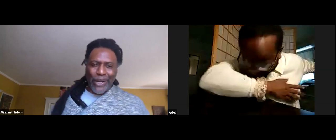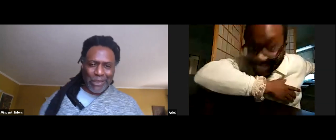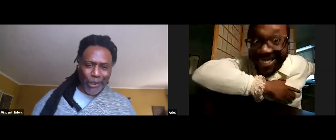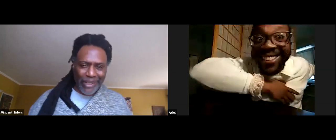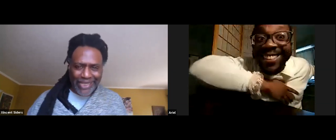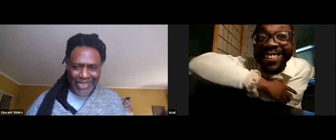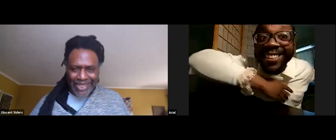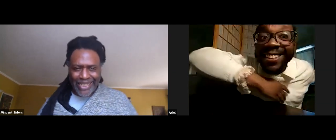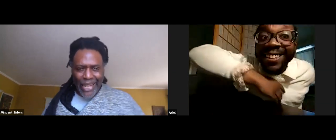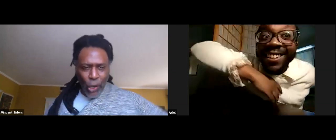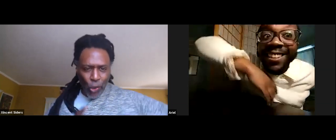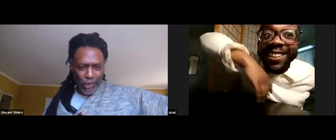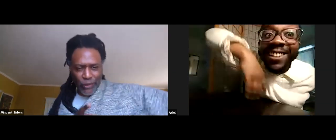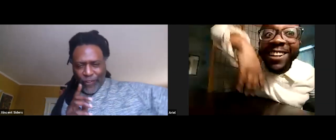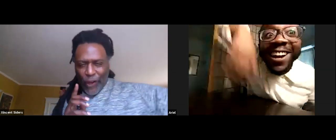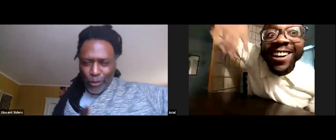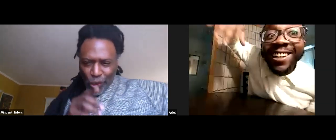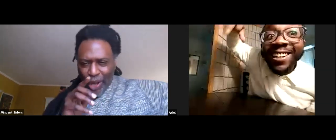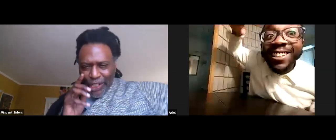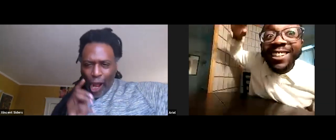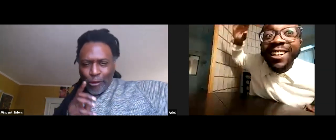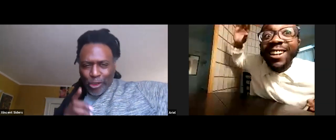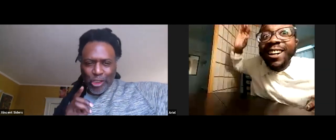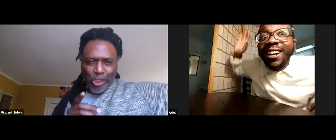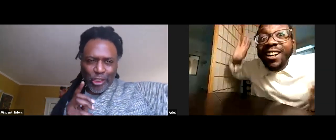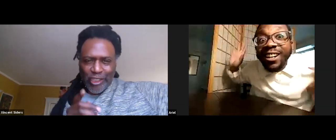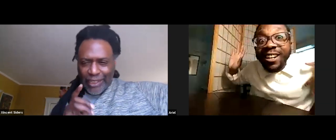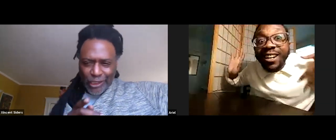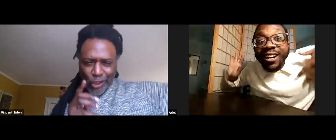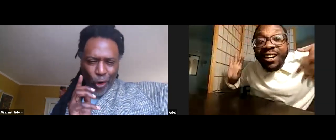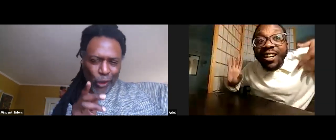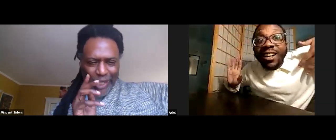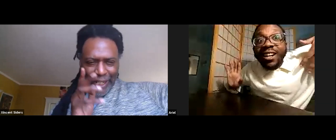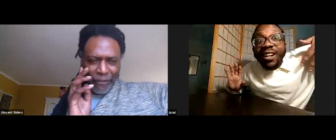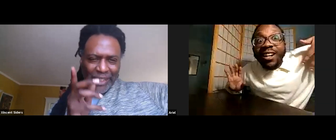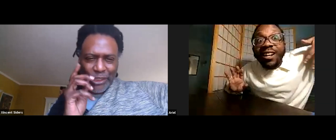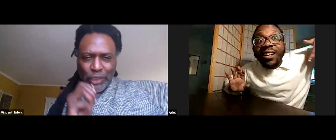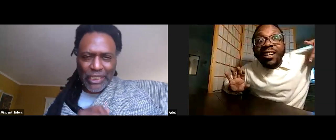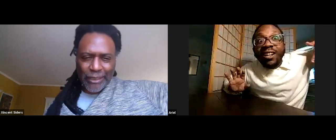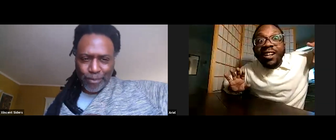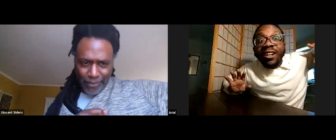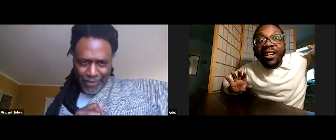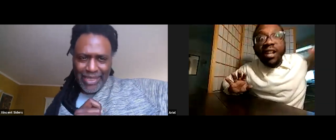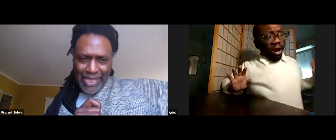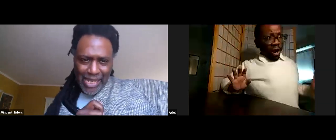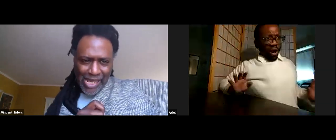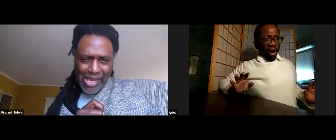My brave spirit, who was so firm, so constant that this coil would not infect his reason?